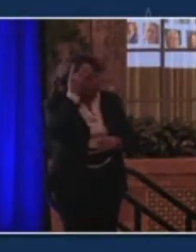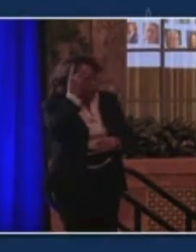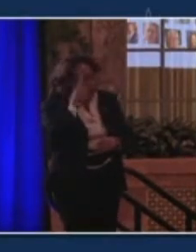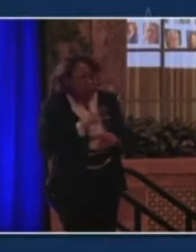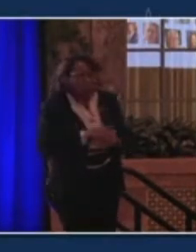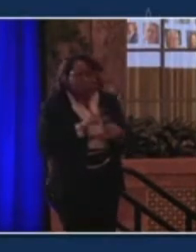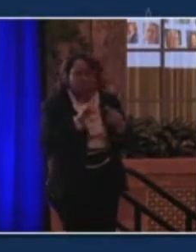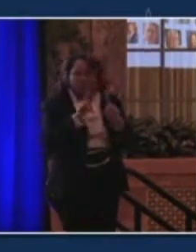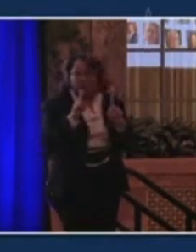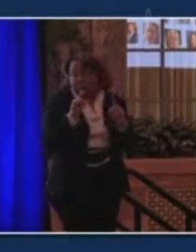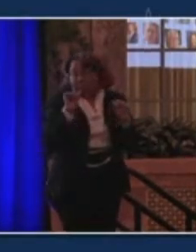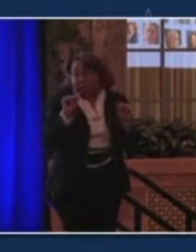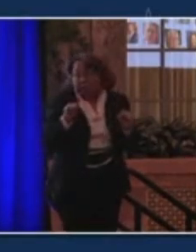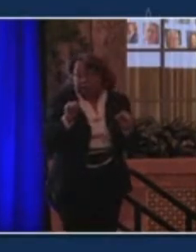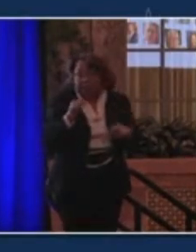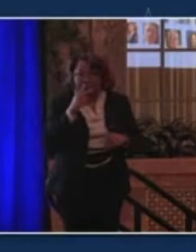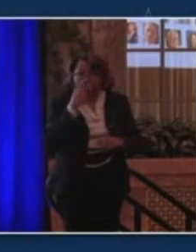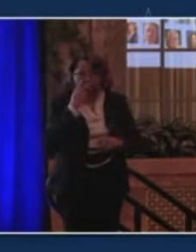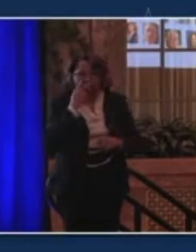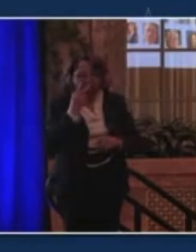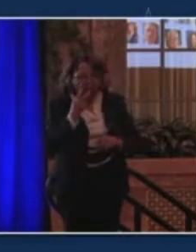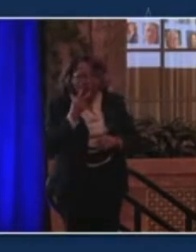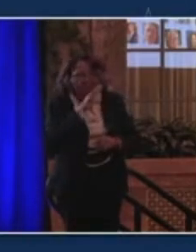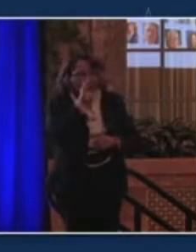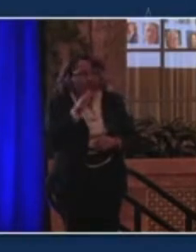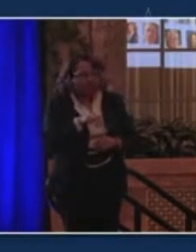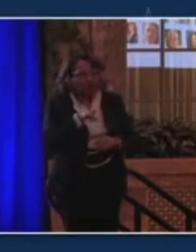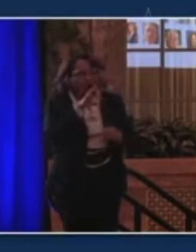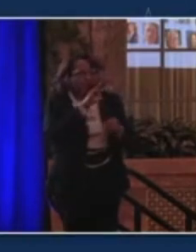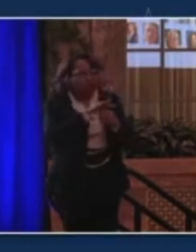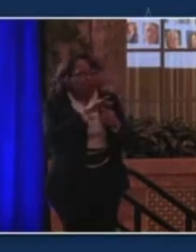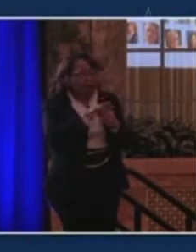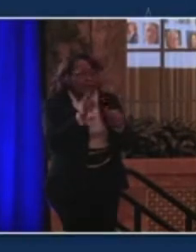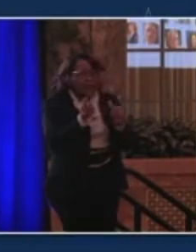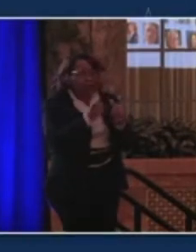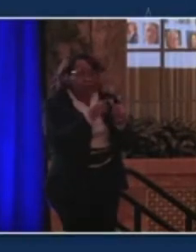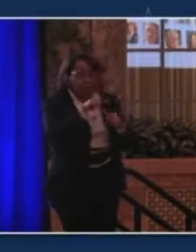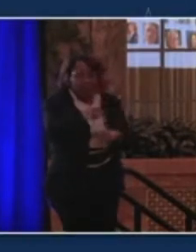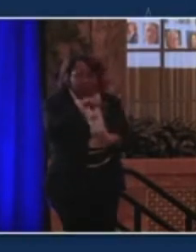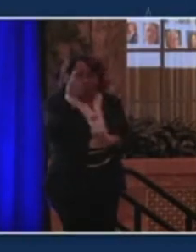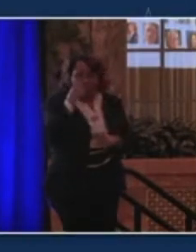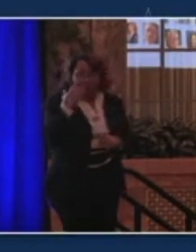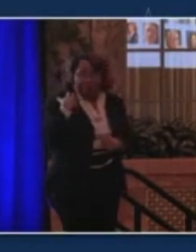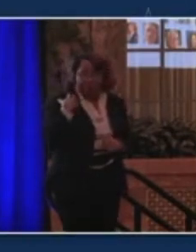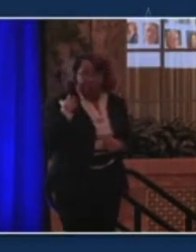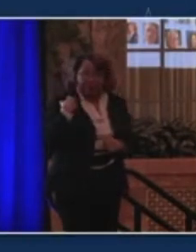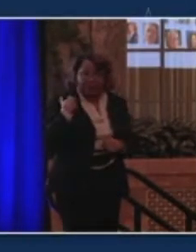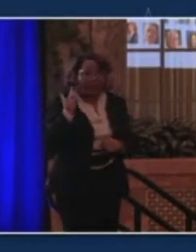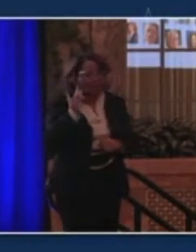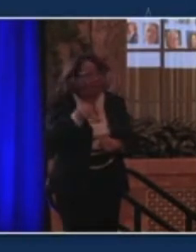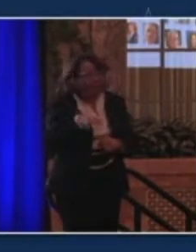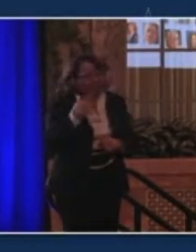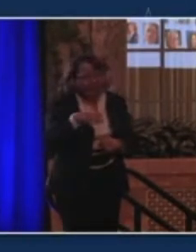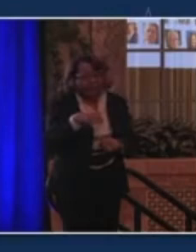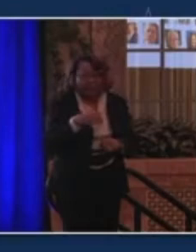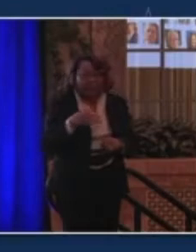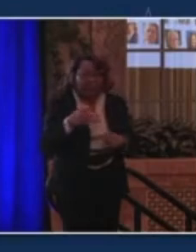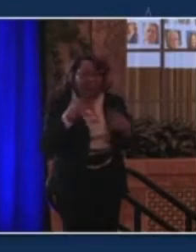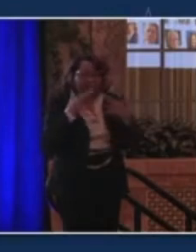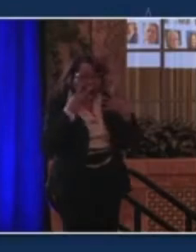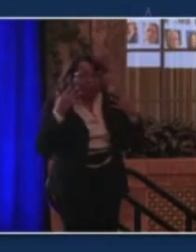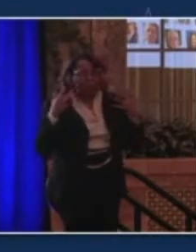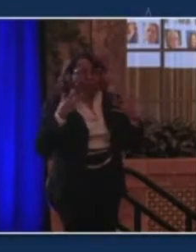but just the possibility of seeing Chicago elect its first black mayor and such an incredible, charismatic, and inclusive public